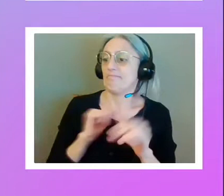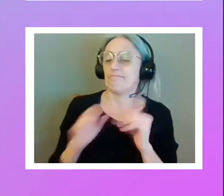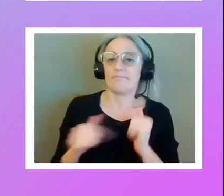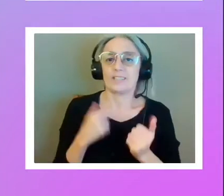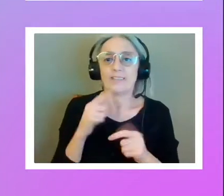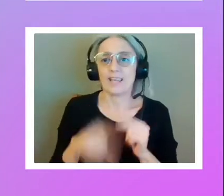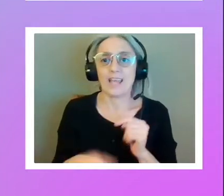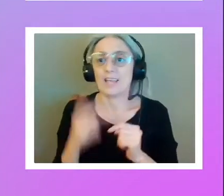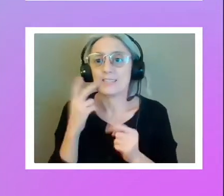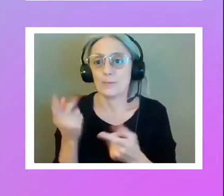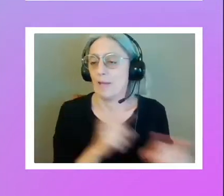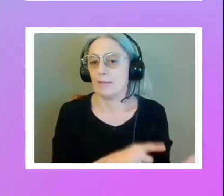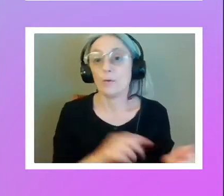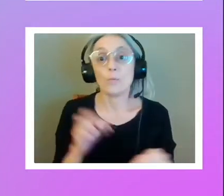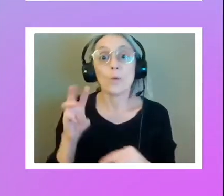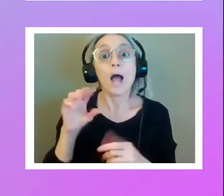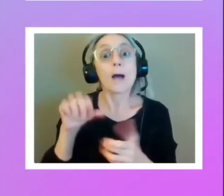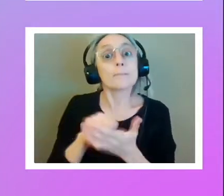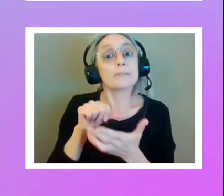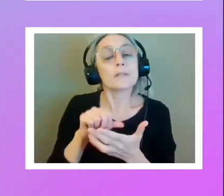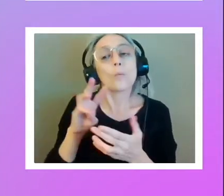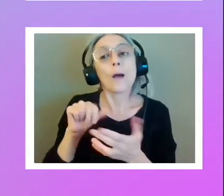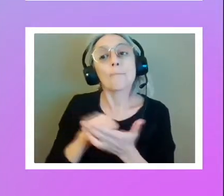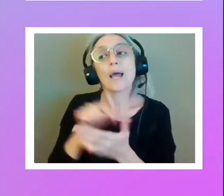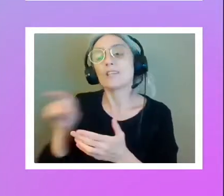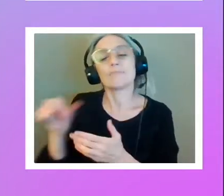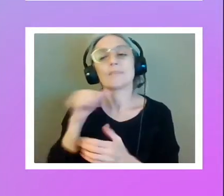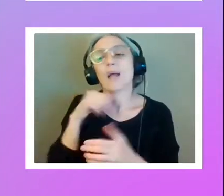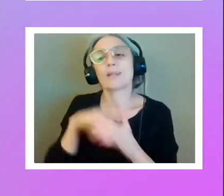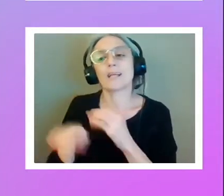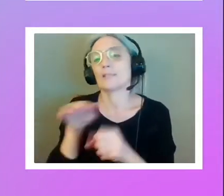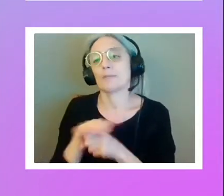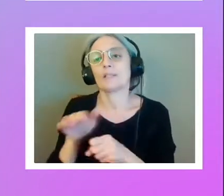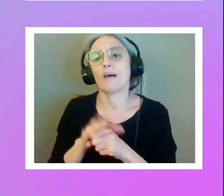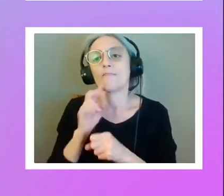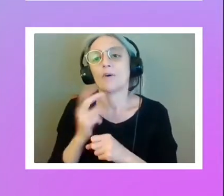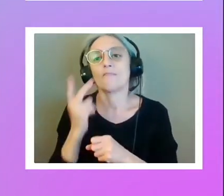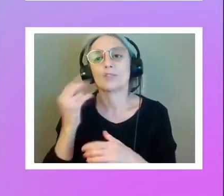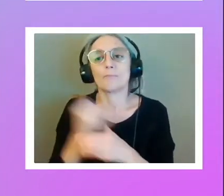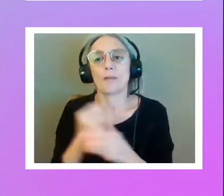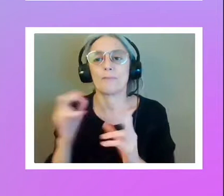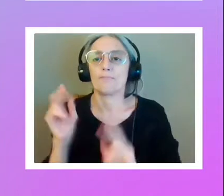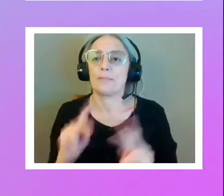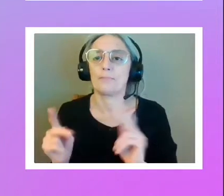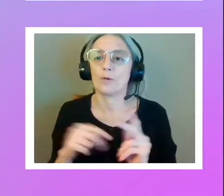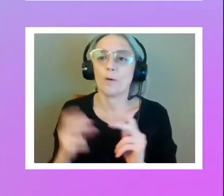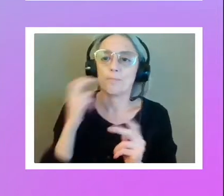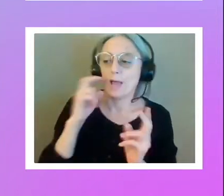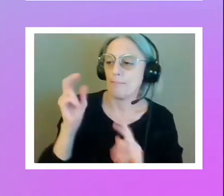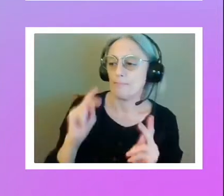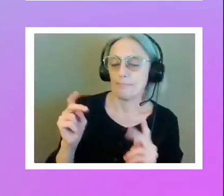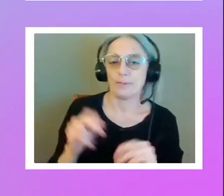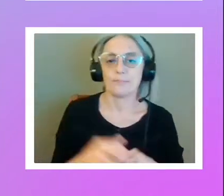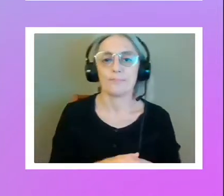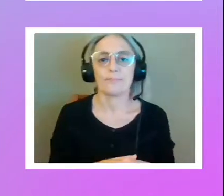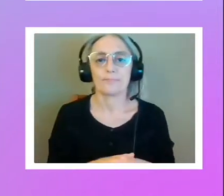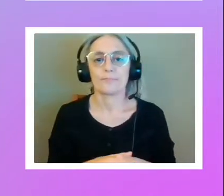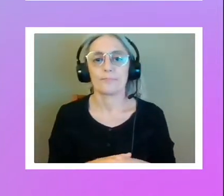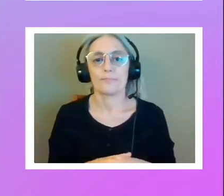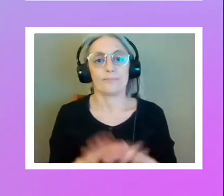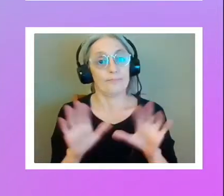the website they visited wasn't accessible enough to leading here, check this out. You see it because I see it.